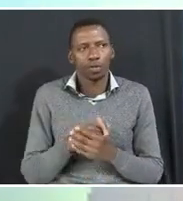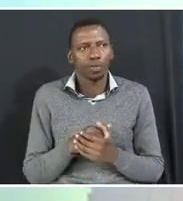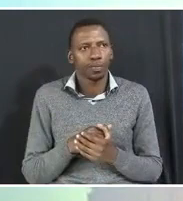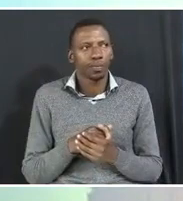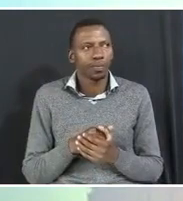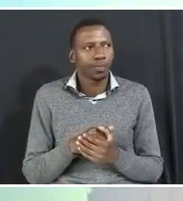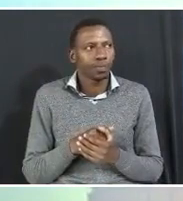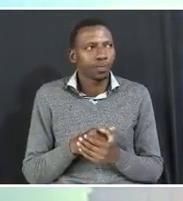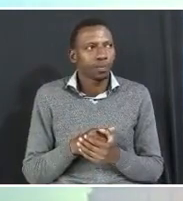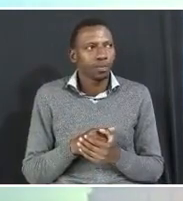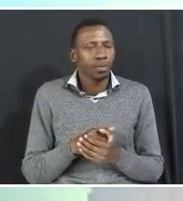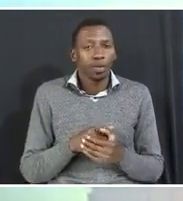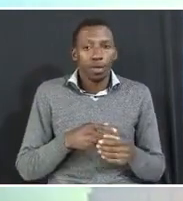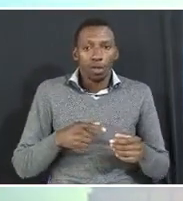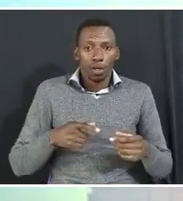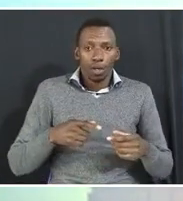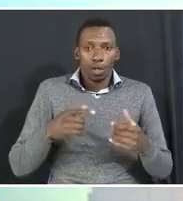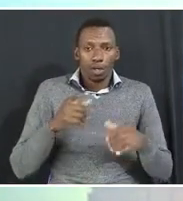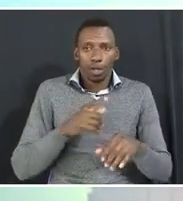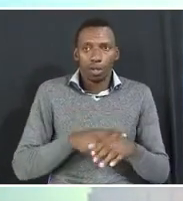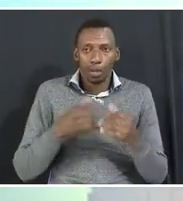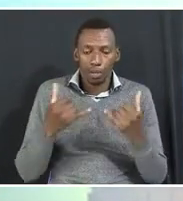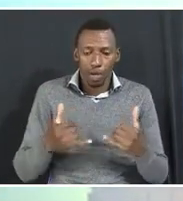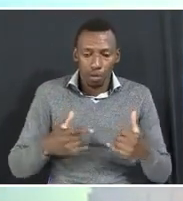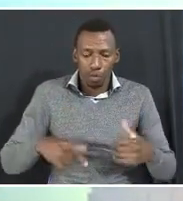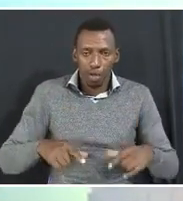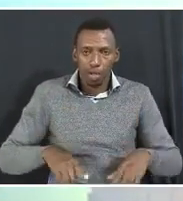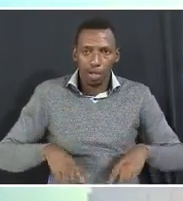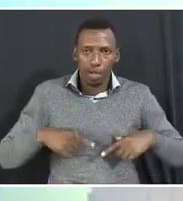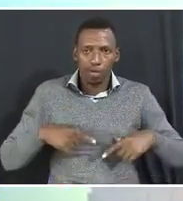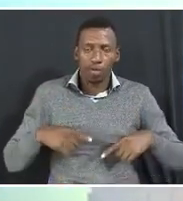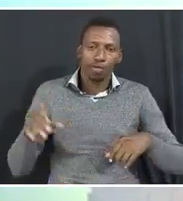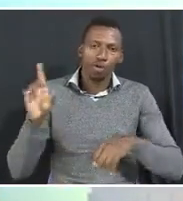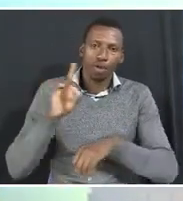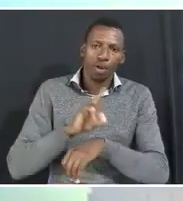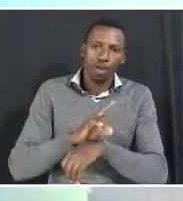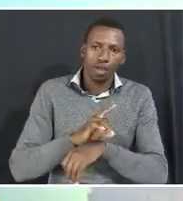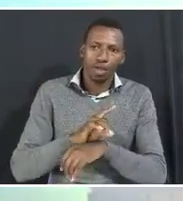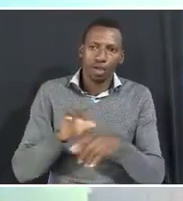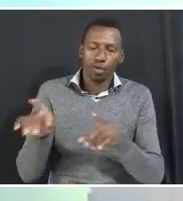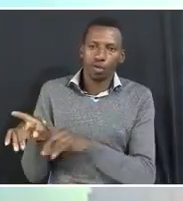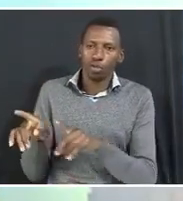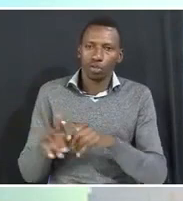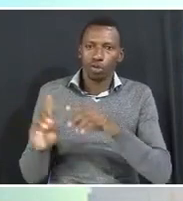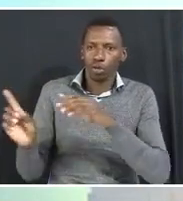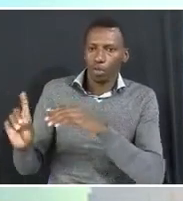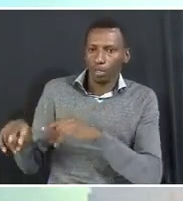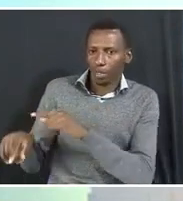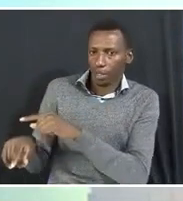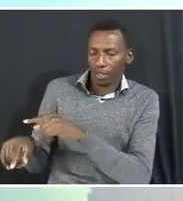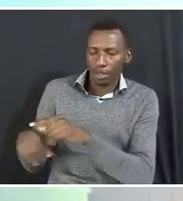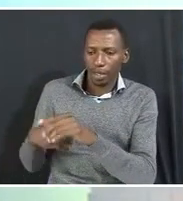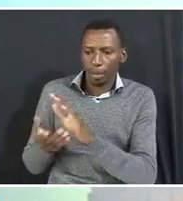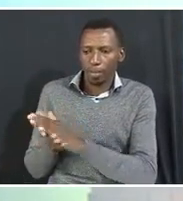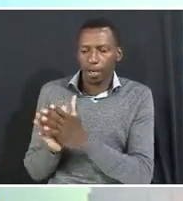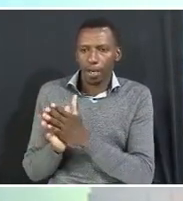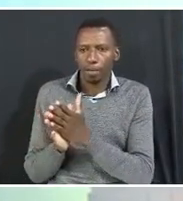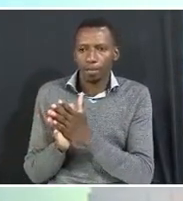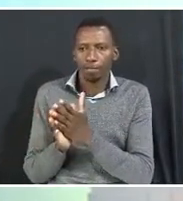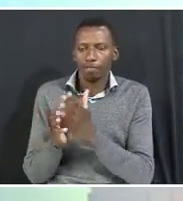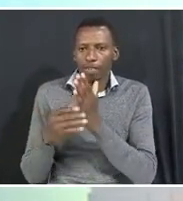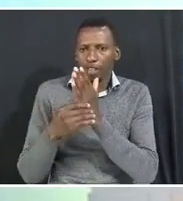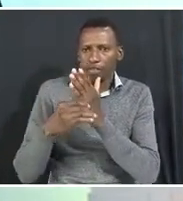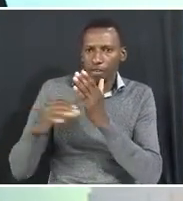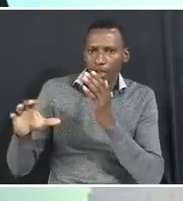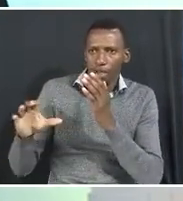You know, we live in days of celebrities. Even ministry has become a celebrity. We want to go in far